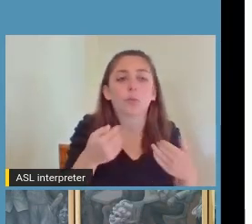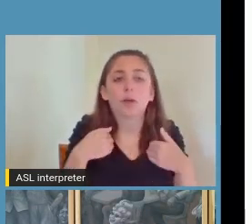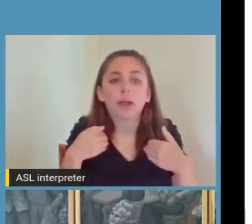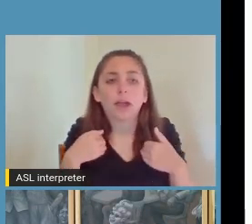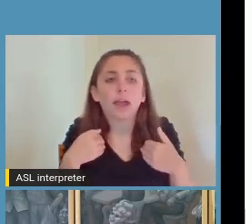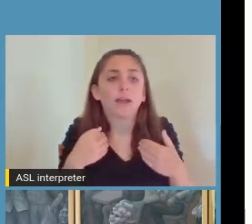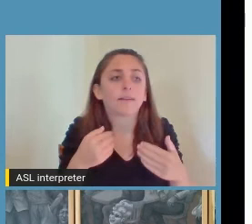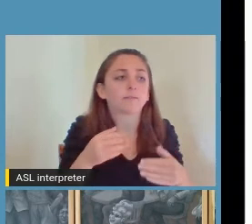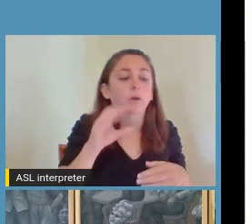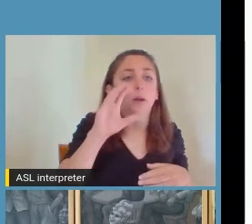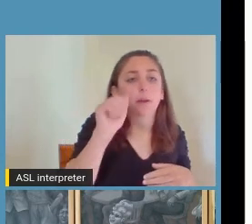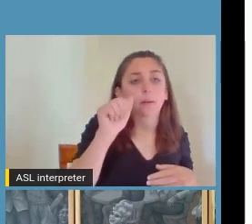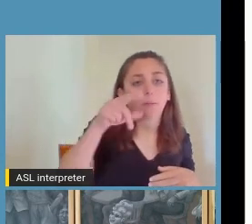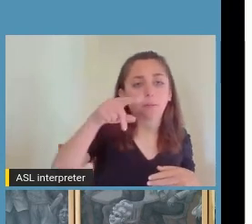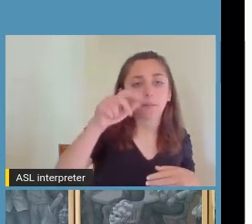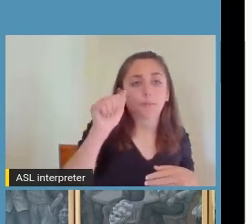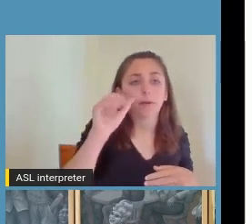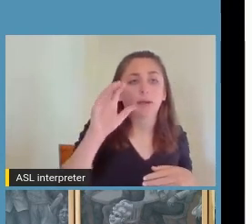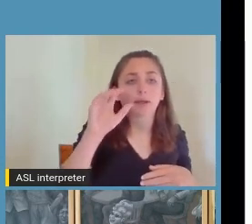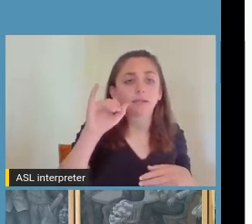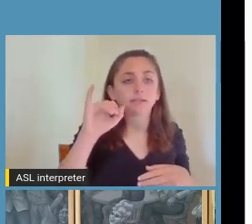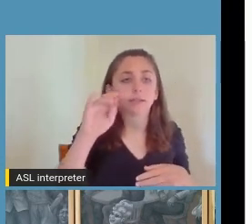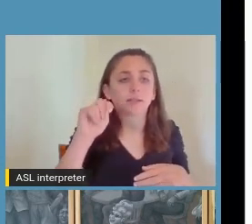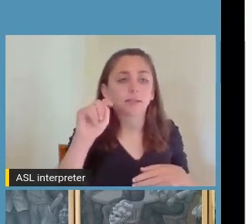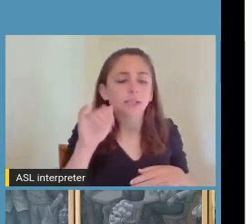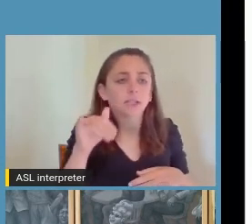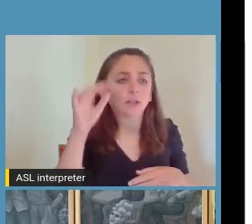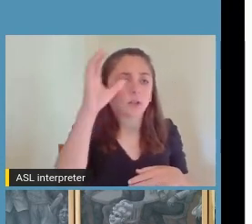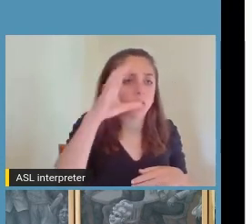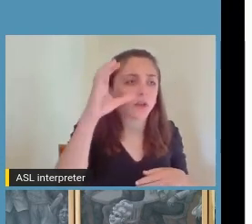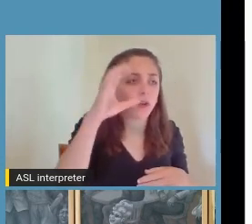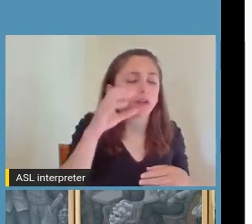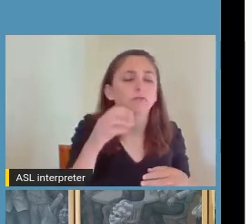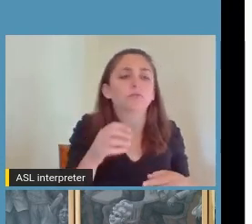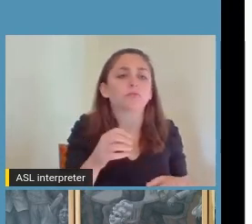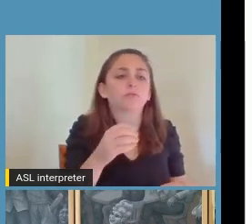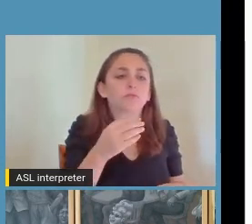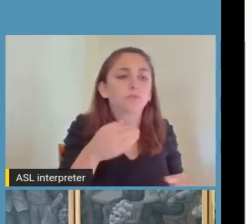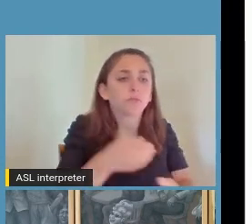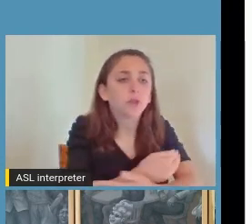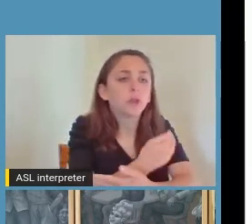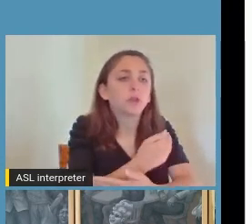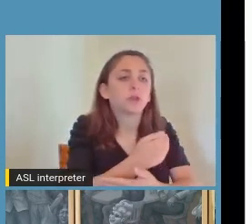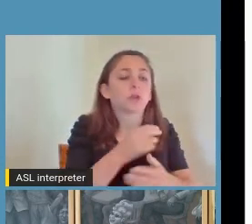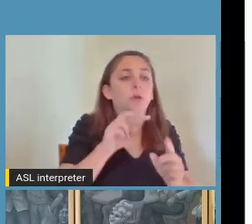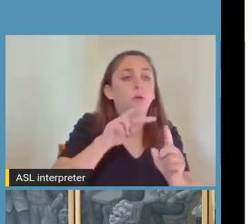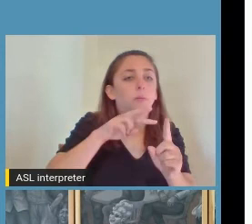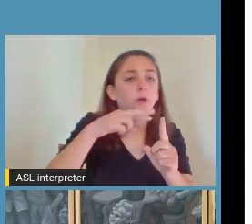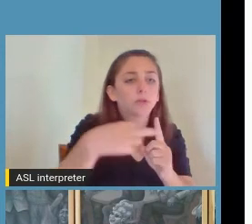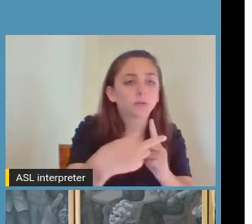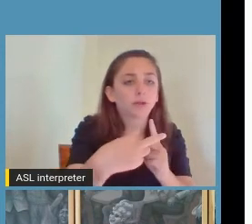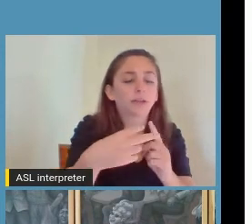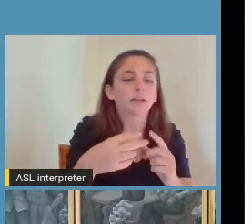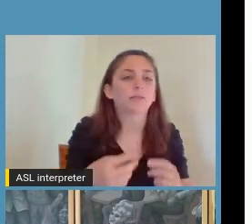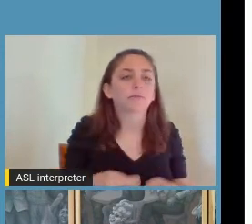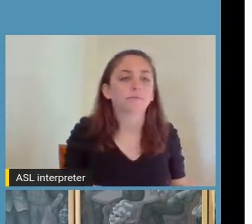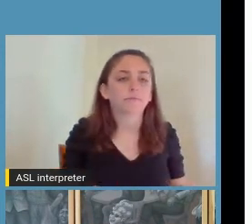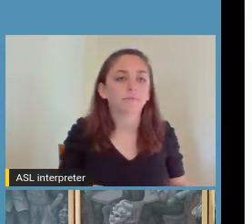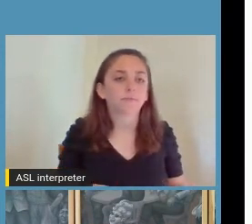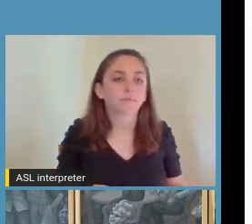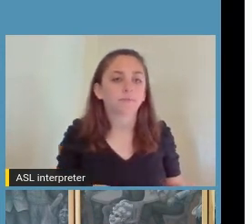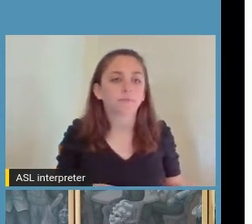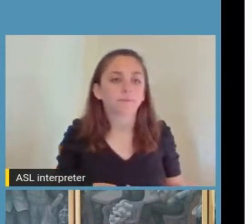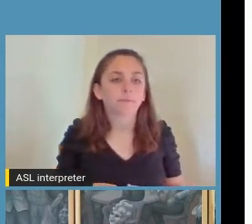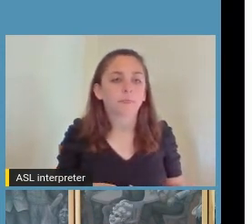develop, and to seek out new perspectives and voices. As I mentioned, podcasting as an intimate medium is